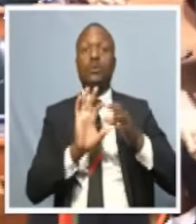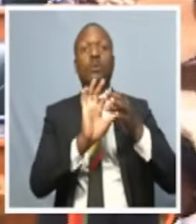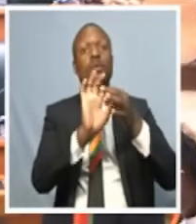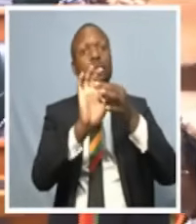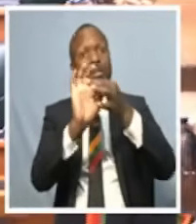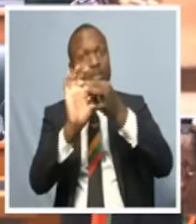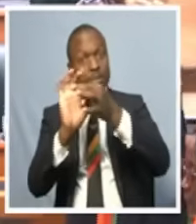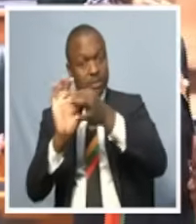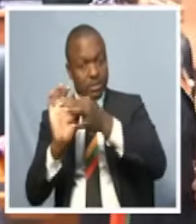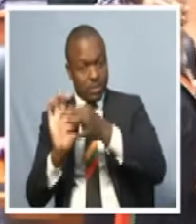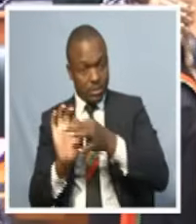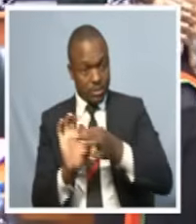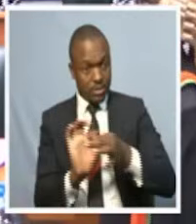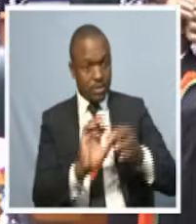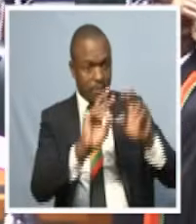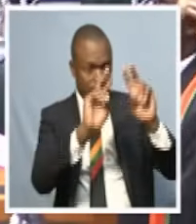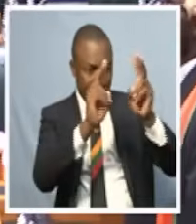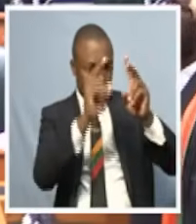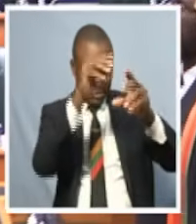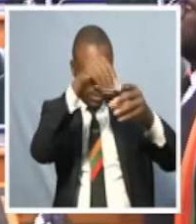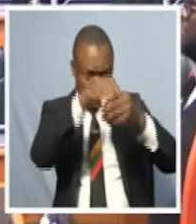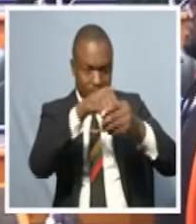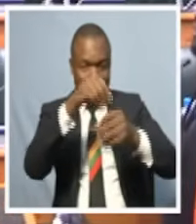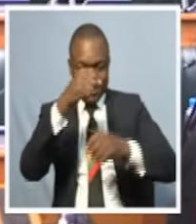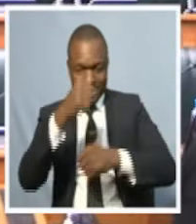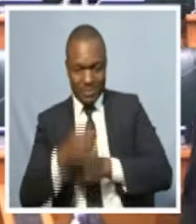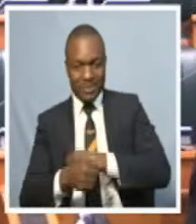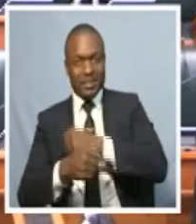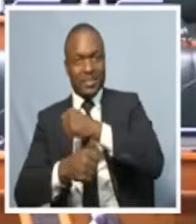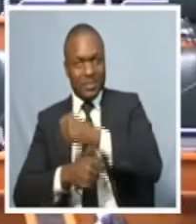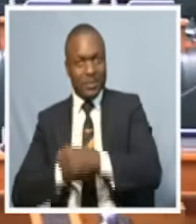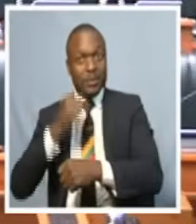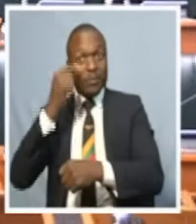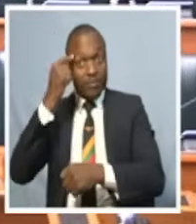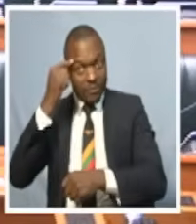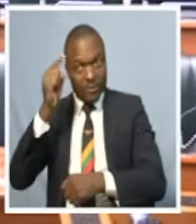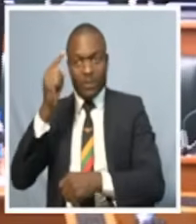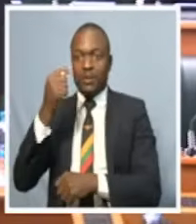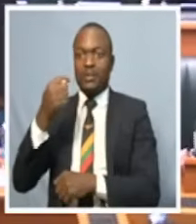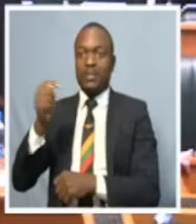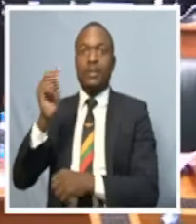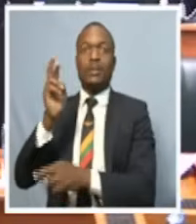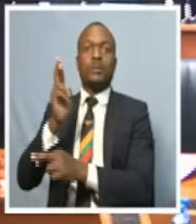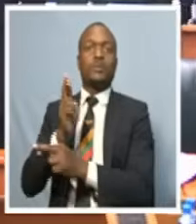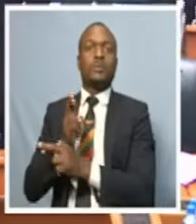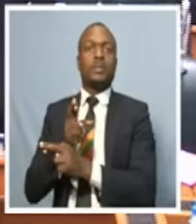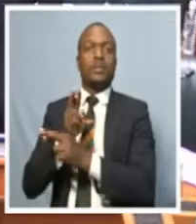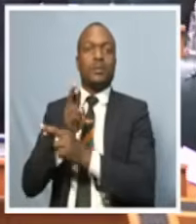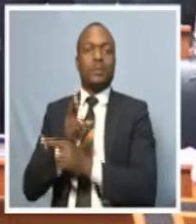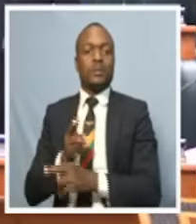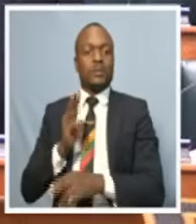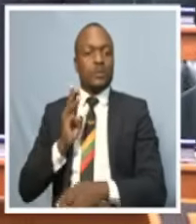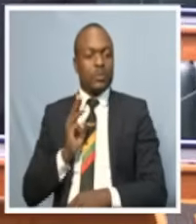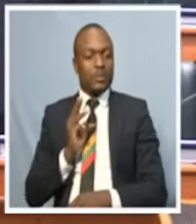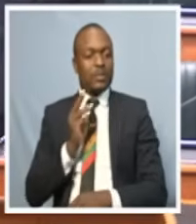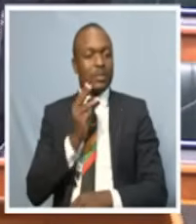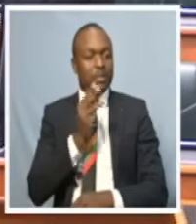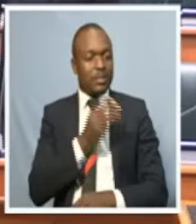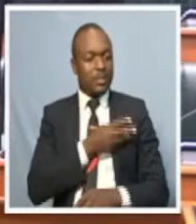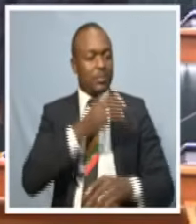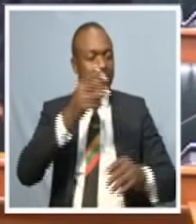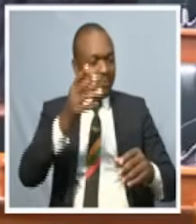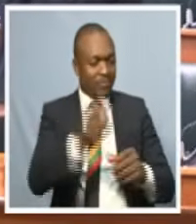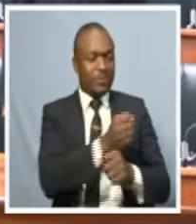in unity, victors in the struggle for the right.